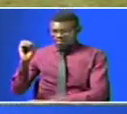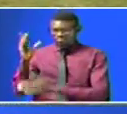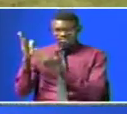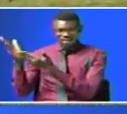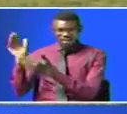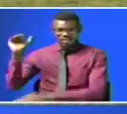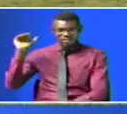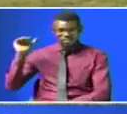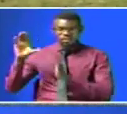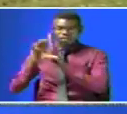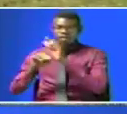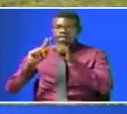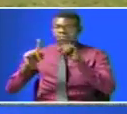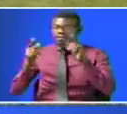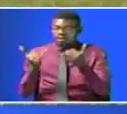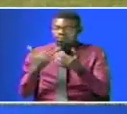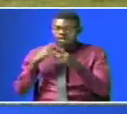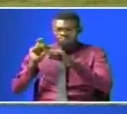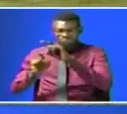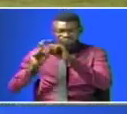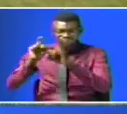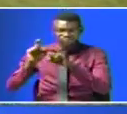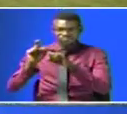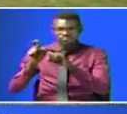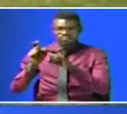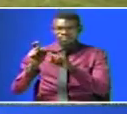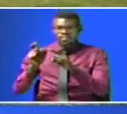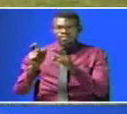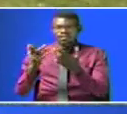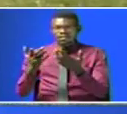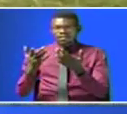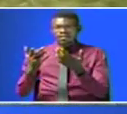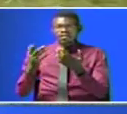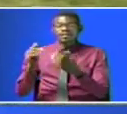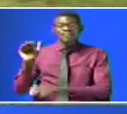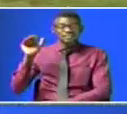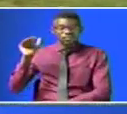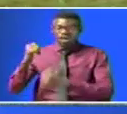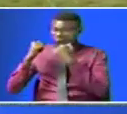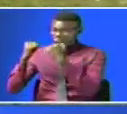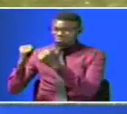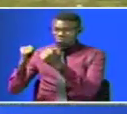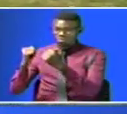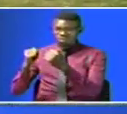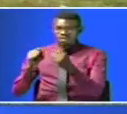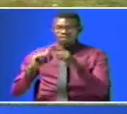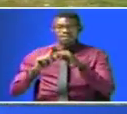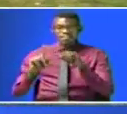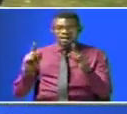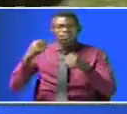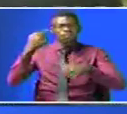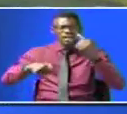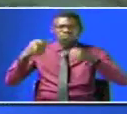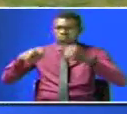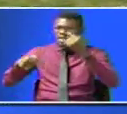However, tables may be turned this time round despite the solid performance by the Sables that has seen them register wins in